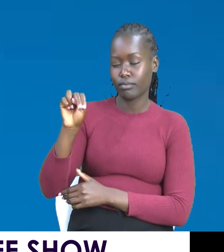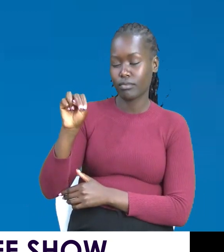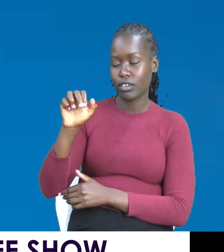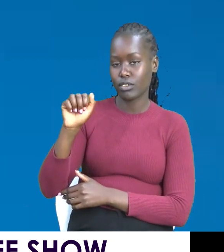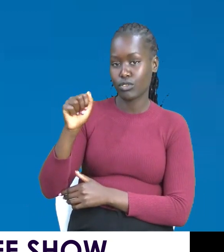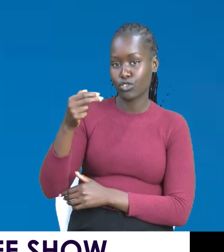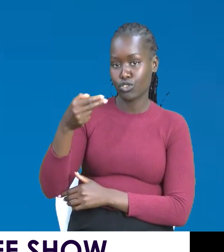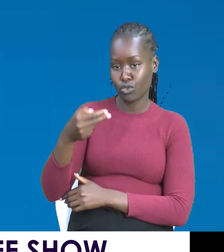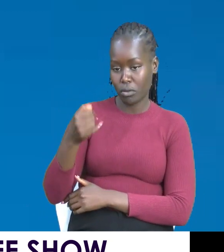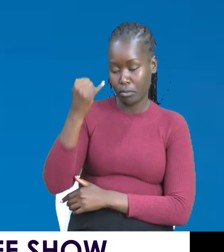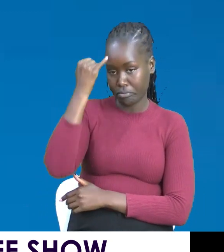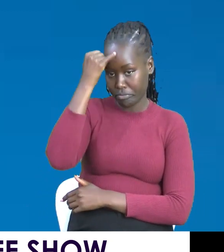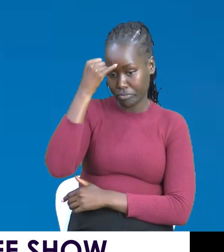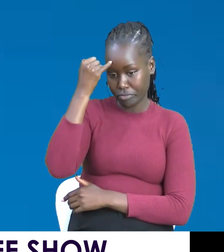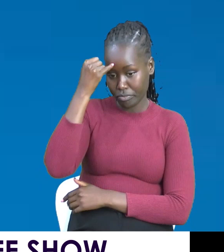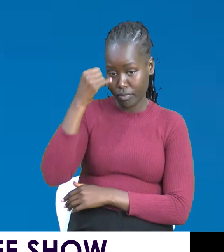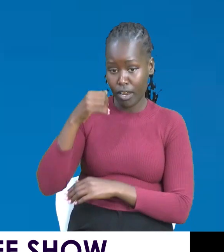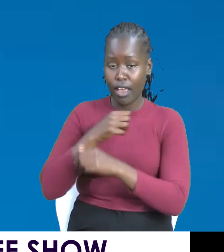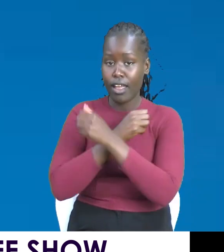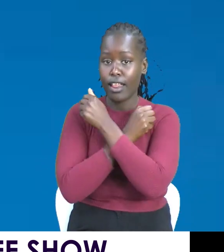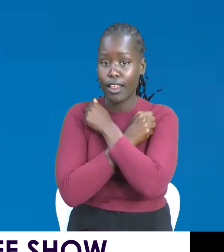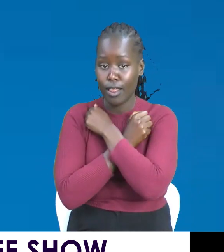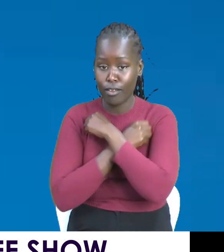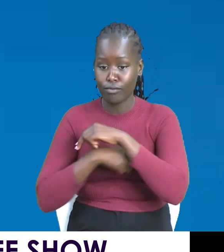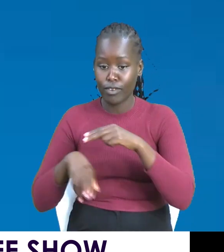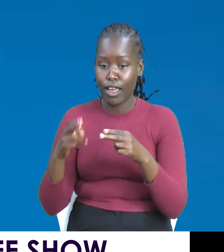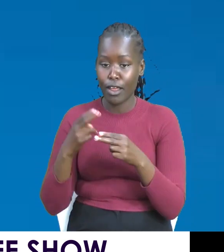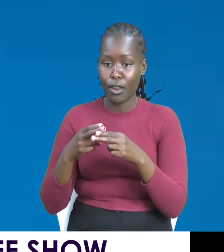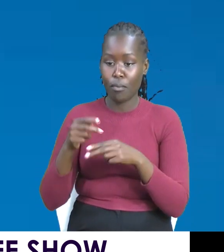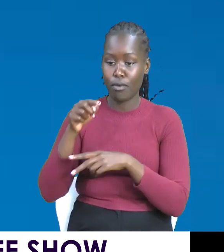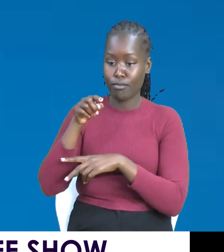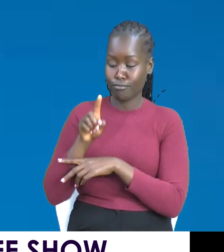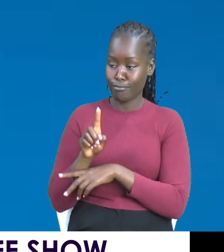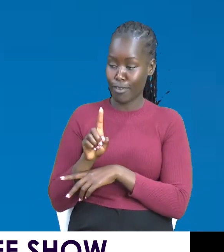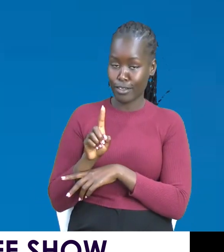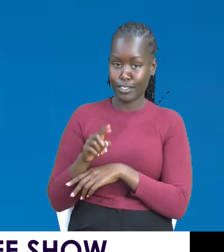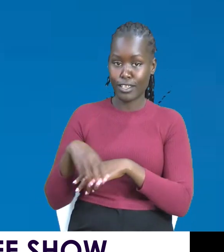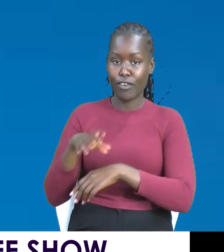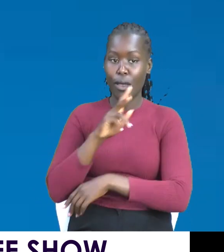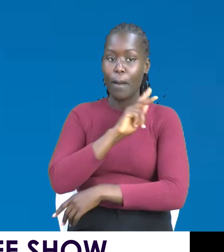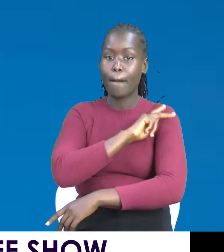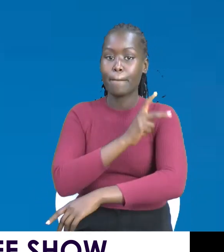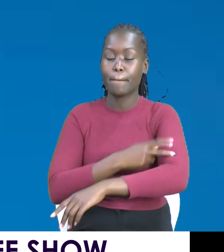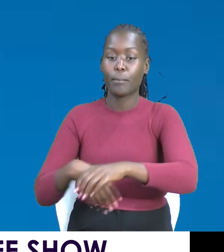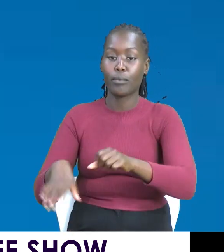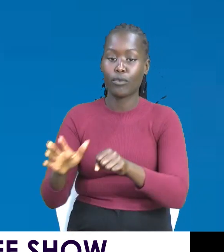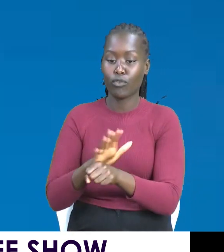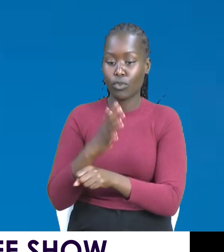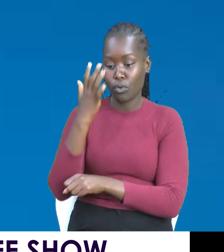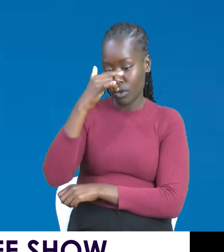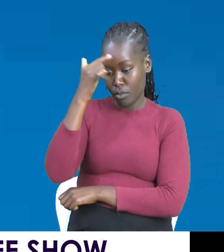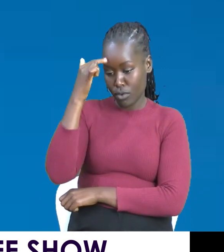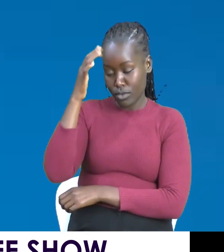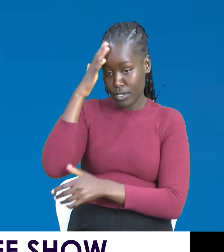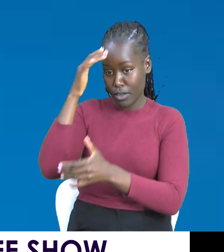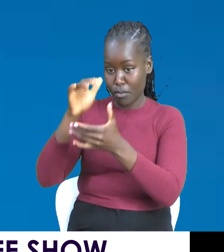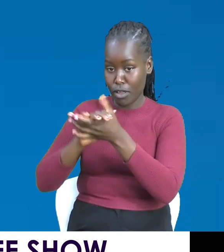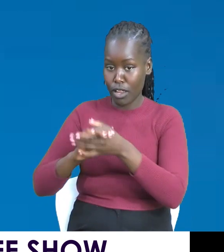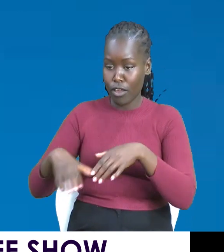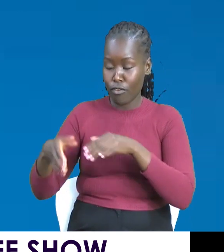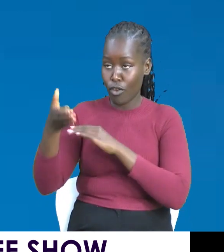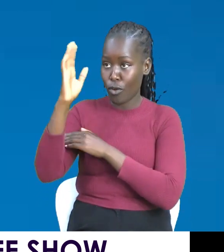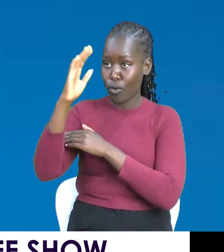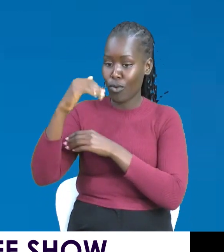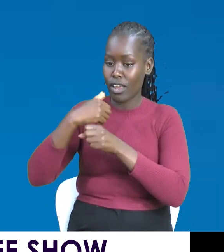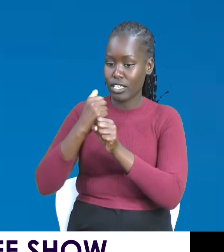way, I love calling myself powerful because I believe God has made every one